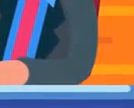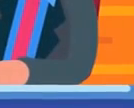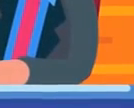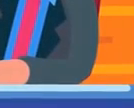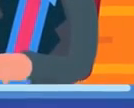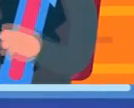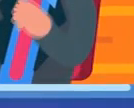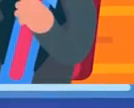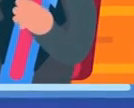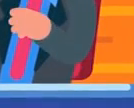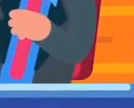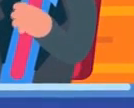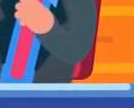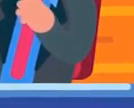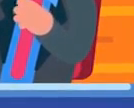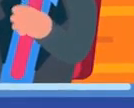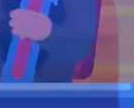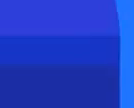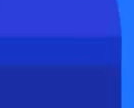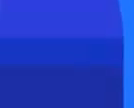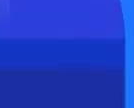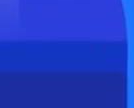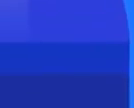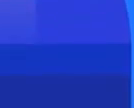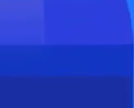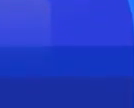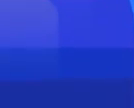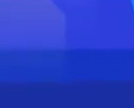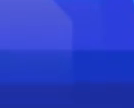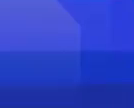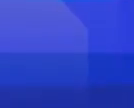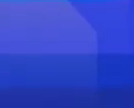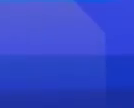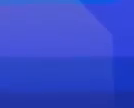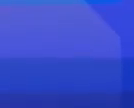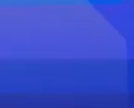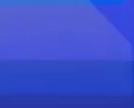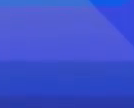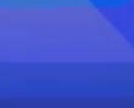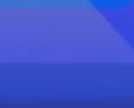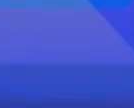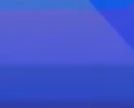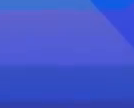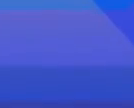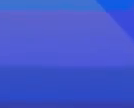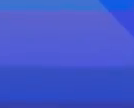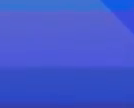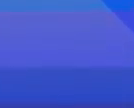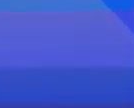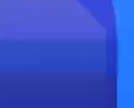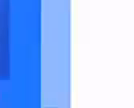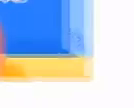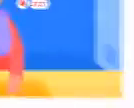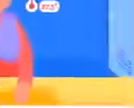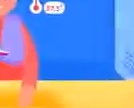Dyspnea, or breathing difficulty, may occur occasionally. Most patients in this stage are easily feeling tired. Other symptoms remain about the